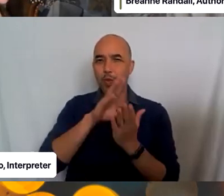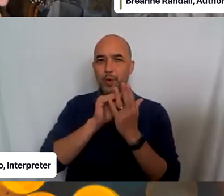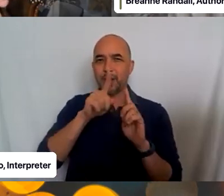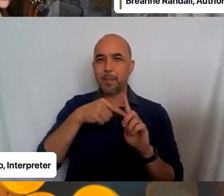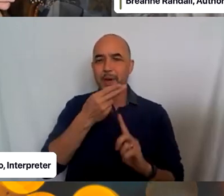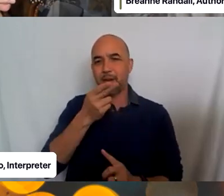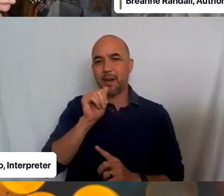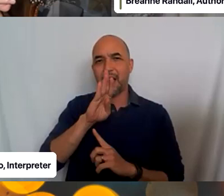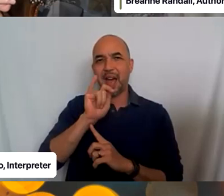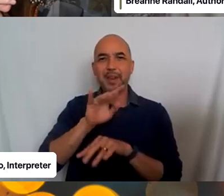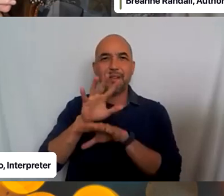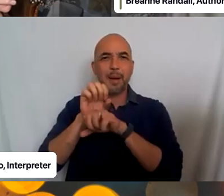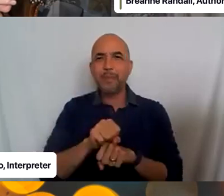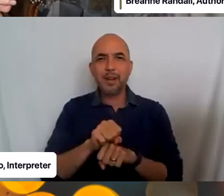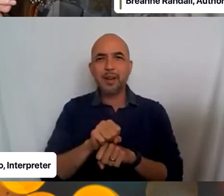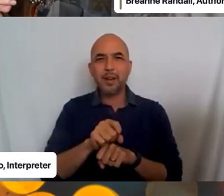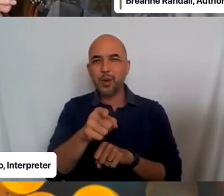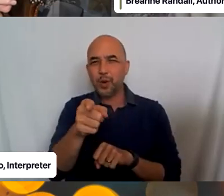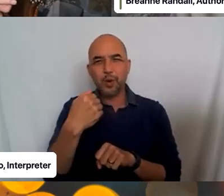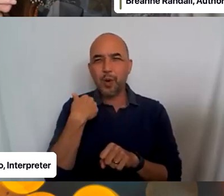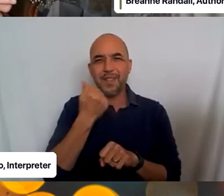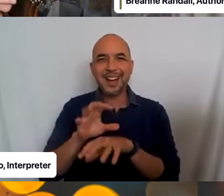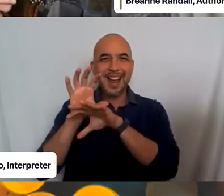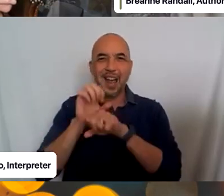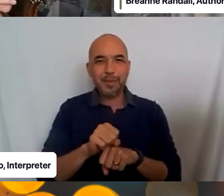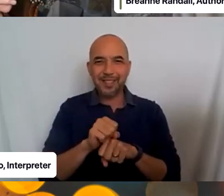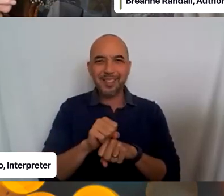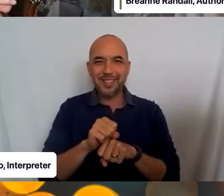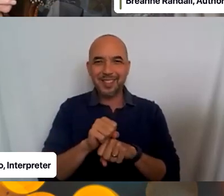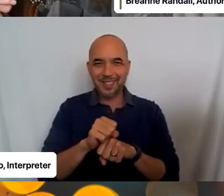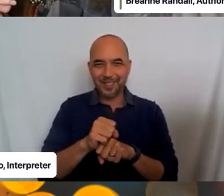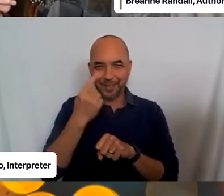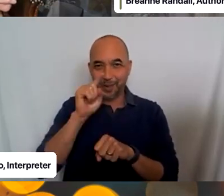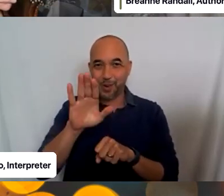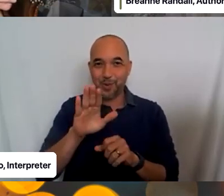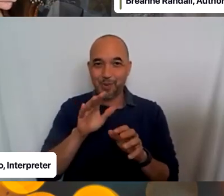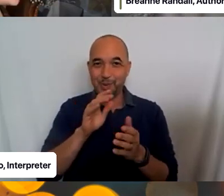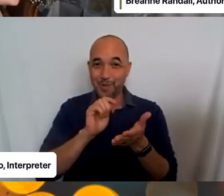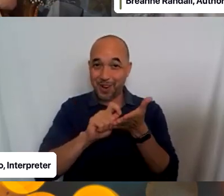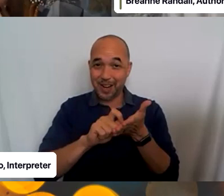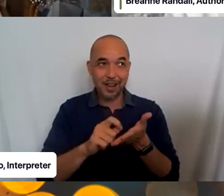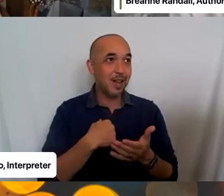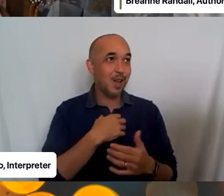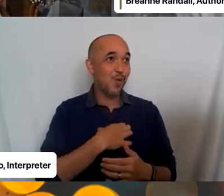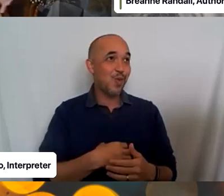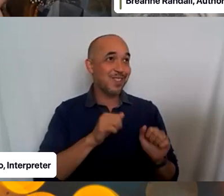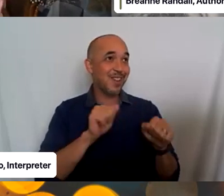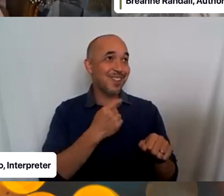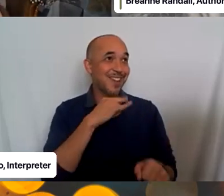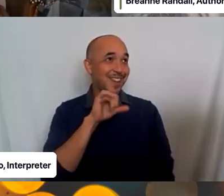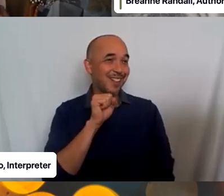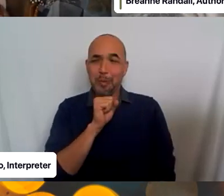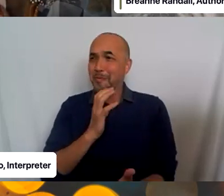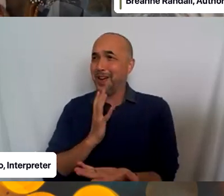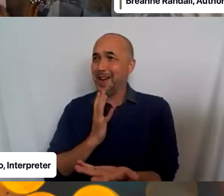comes to writing? I wish I could say yes. That's okay. Like, I don't know. I mean,